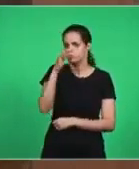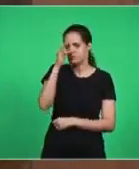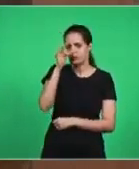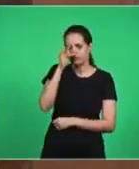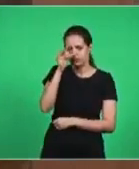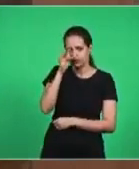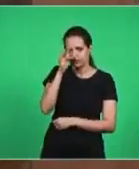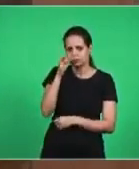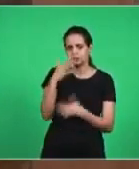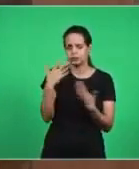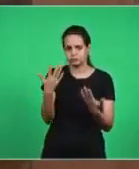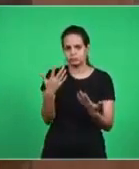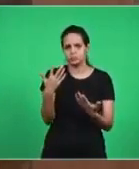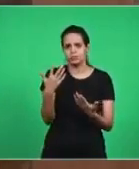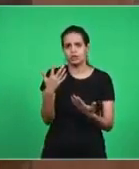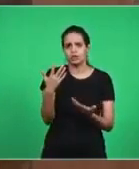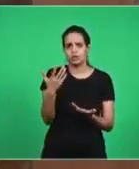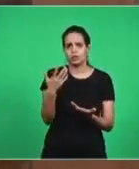plant.